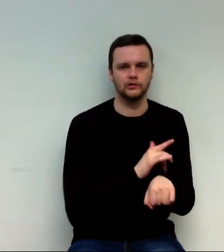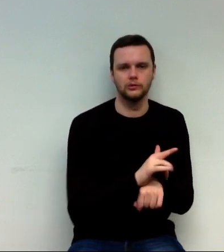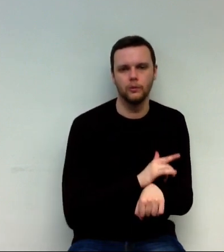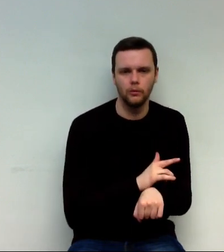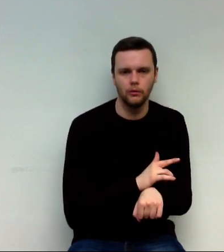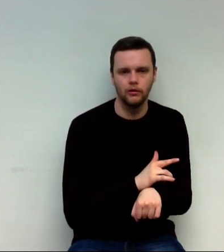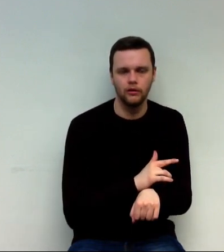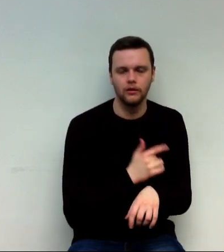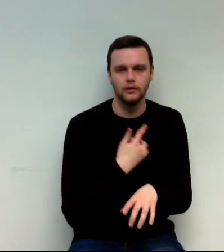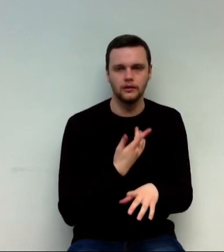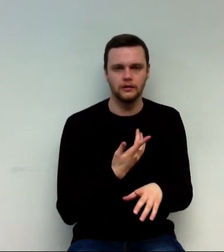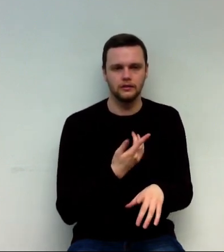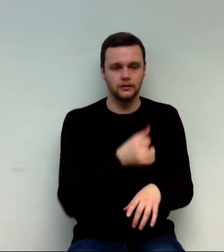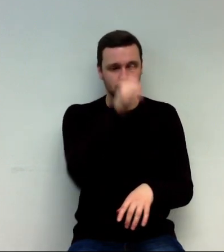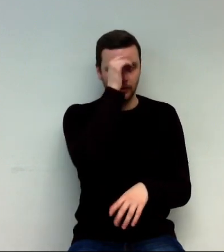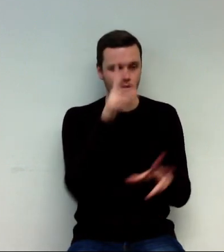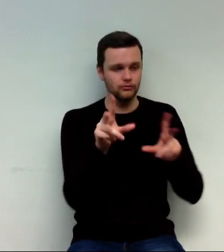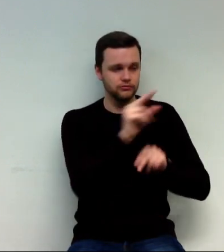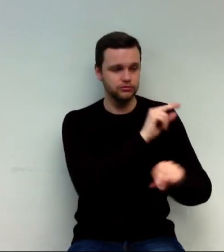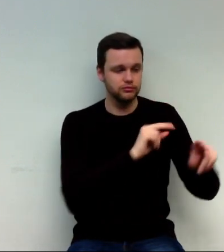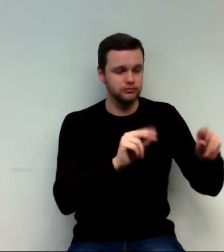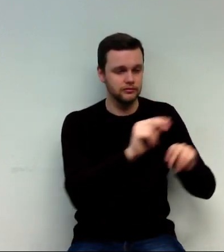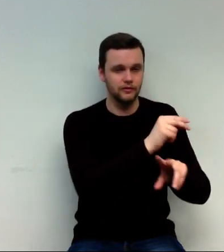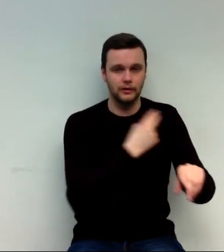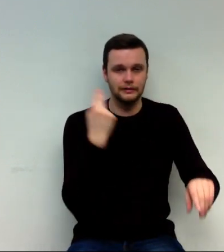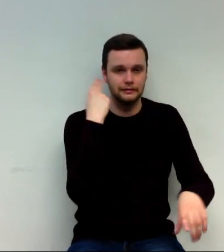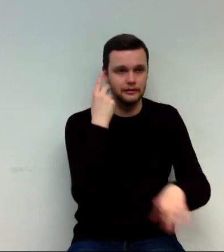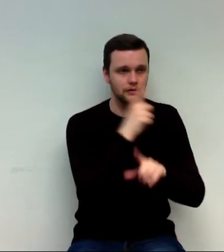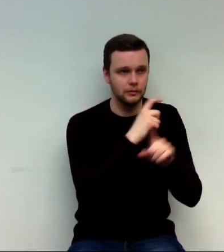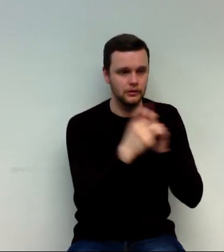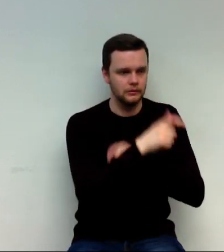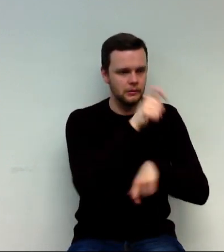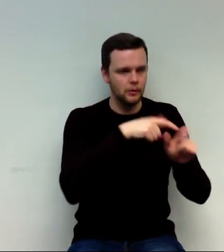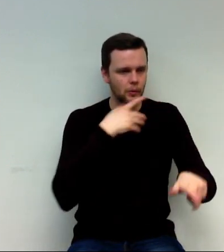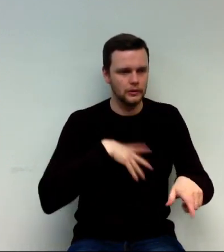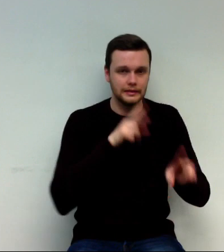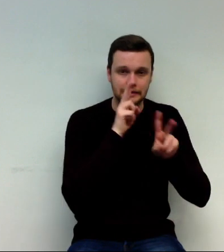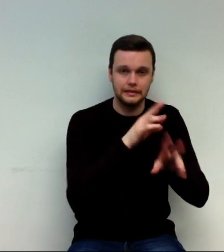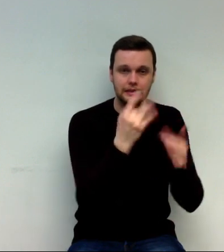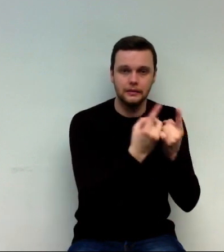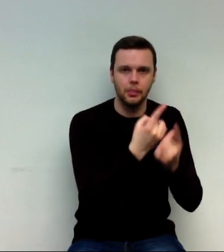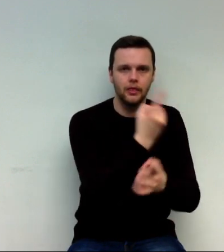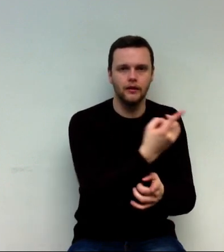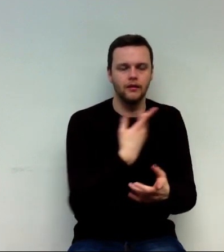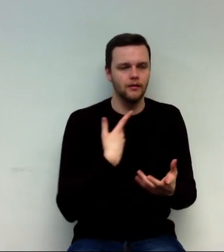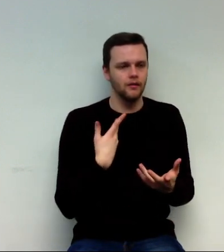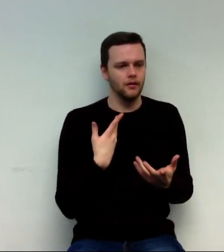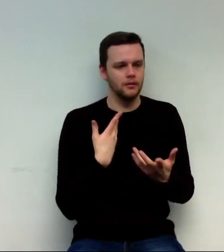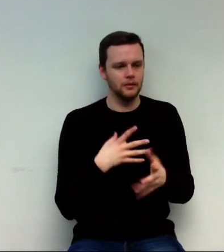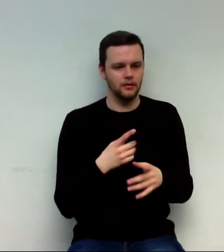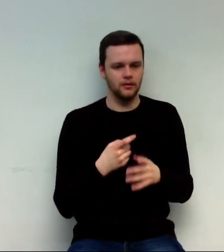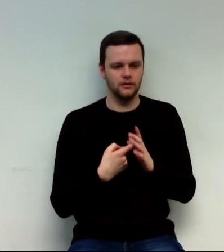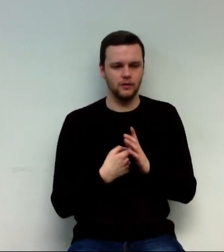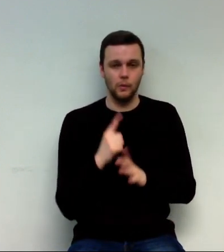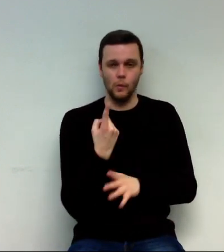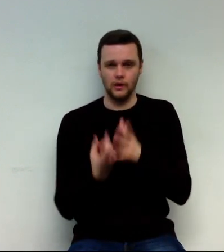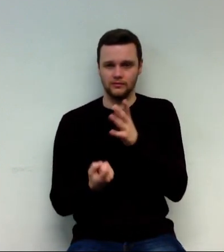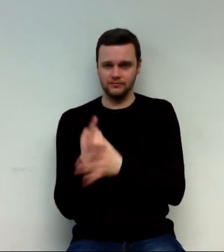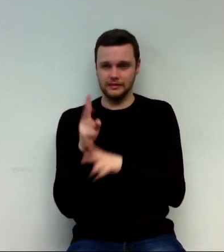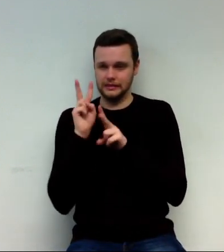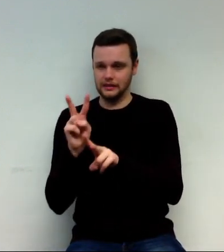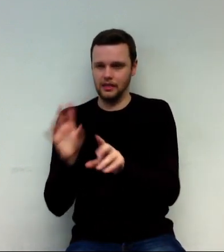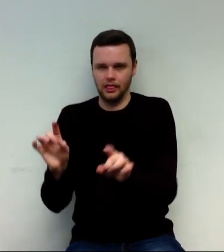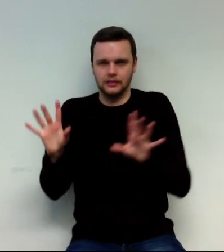mouth, especially within the deaf community. People want to see something and then recommend it to a friend rather than they've got one shot to see it and that's